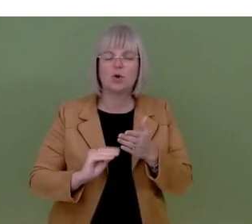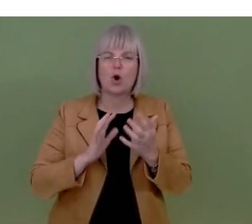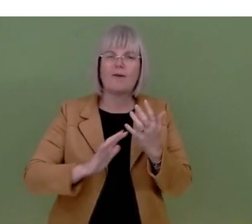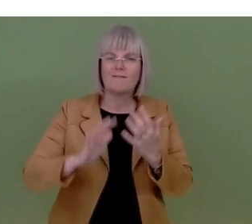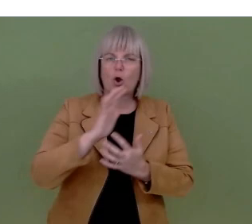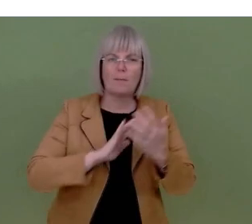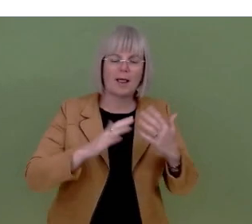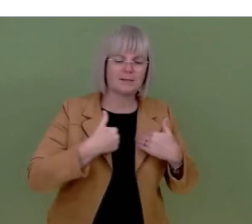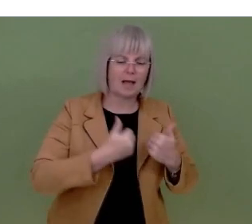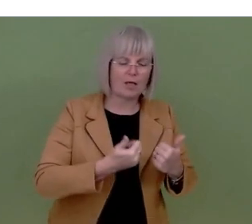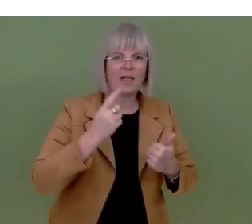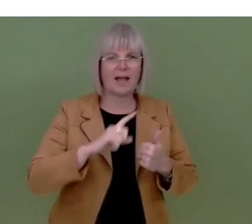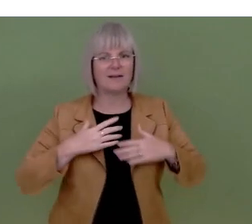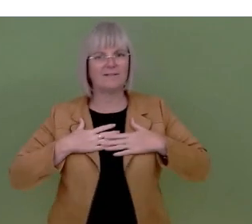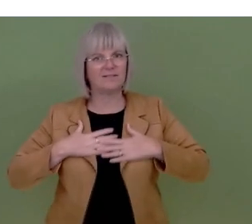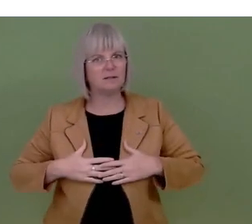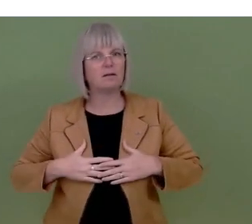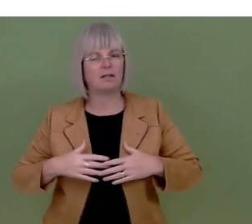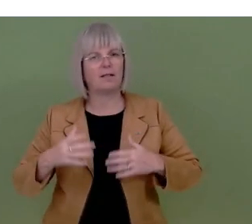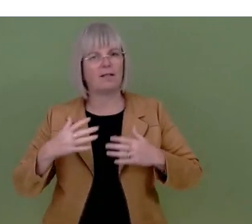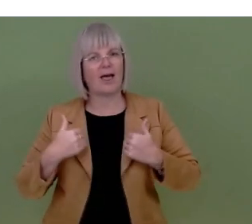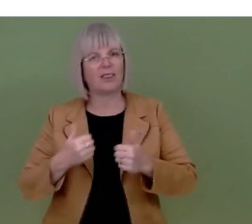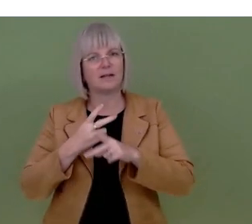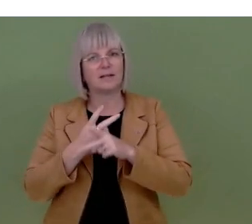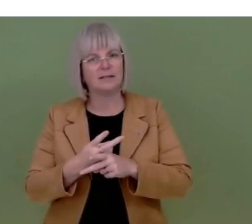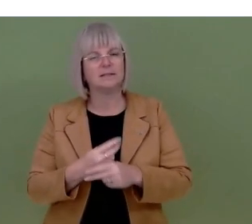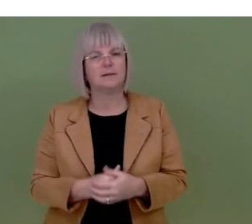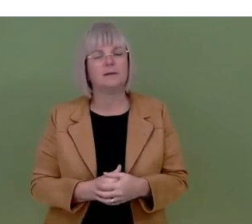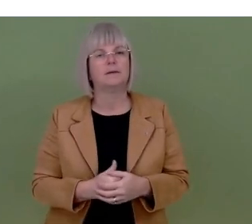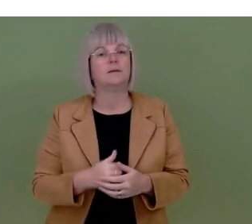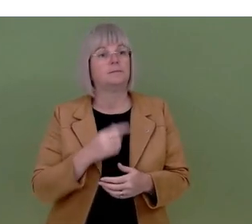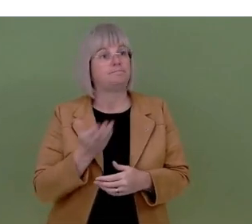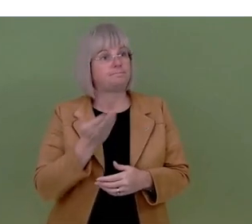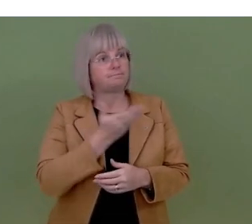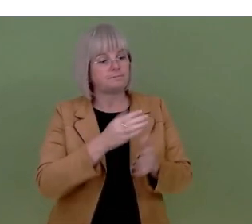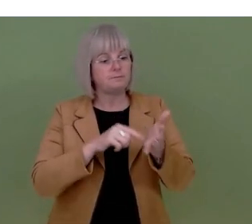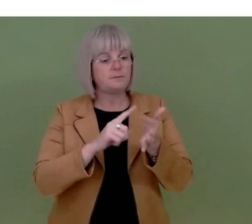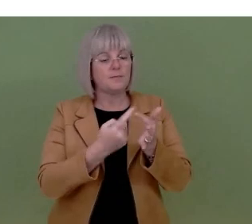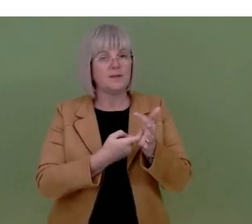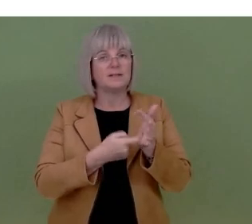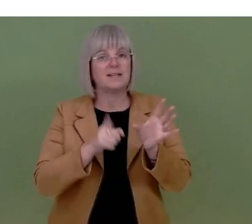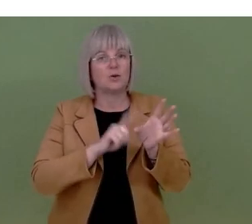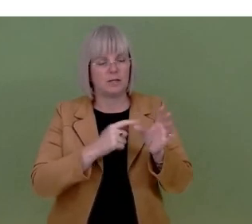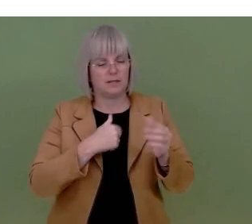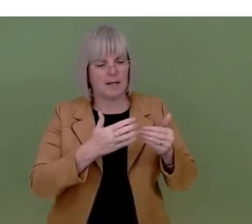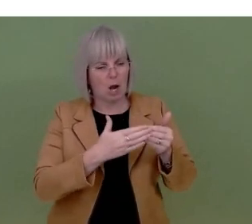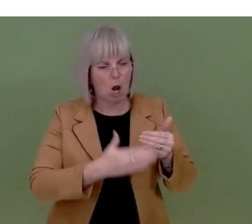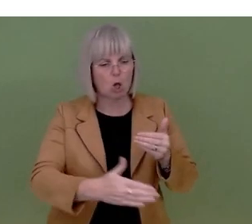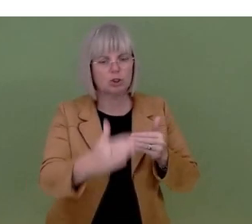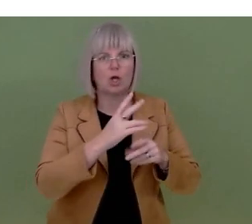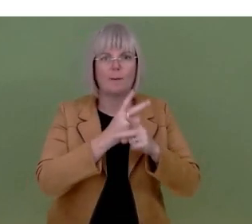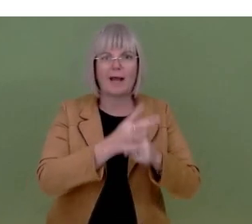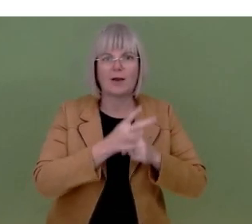needs. And my name's Terry. I'm a long-term carer. Thank you both, and thank you for taking the time to join